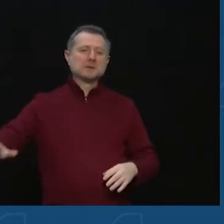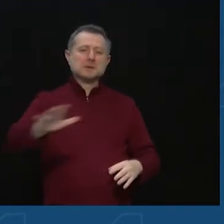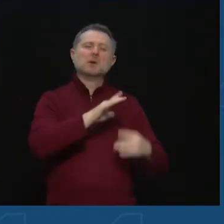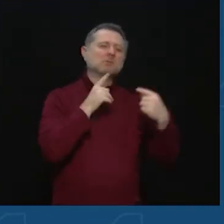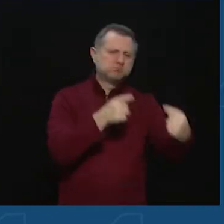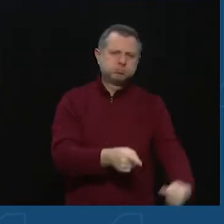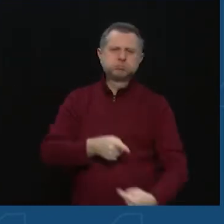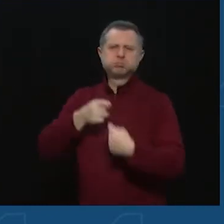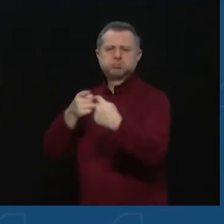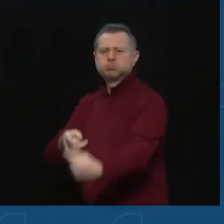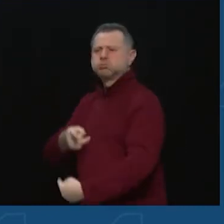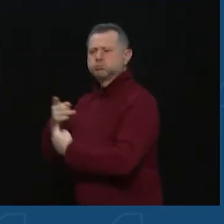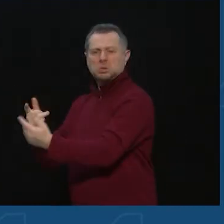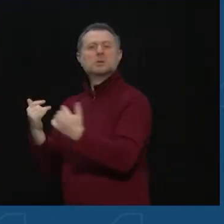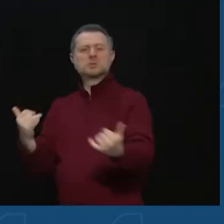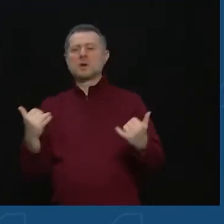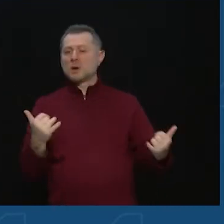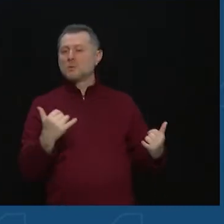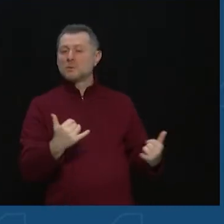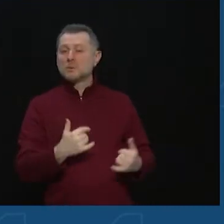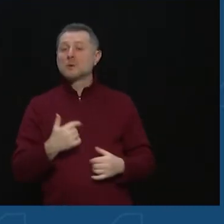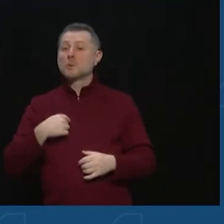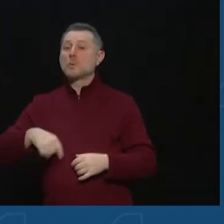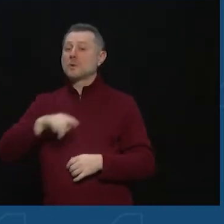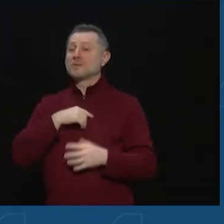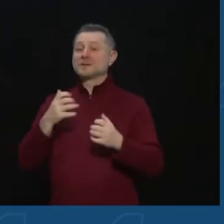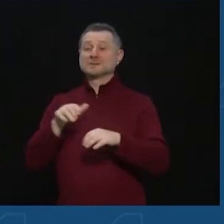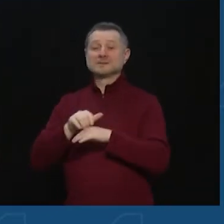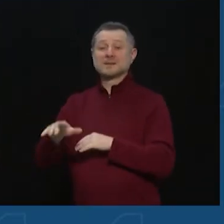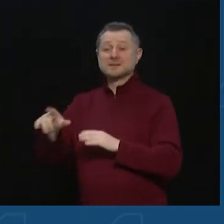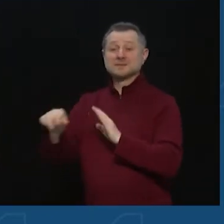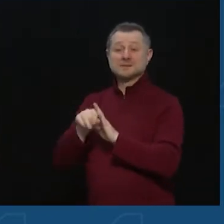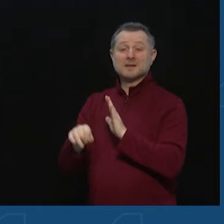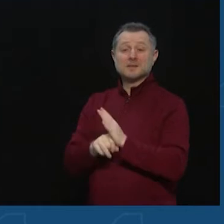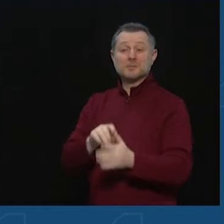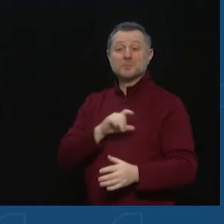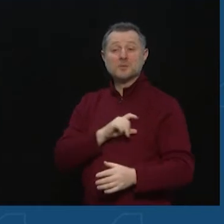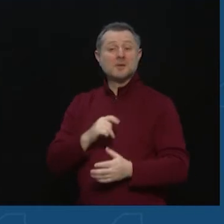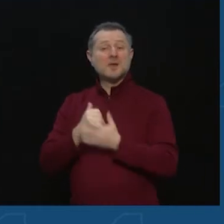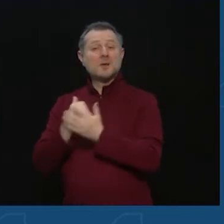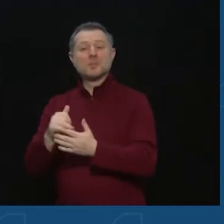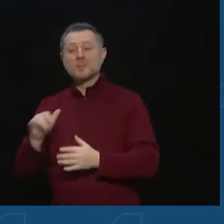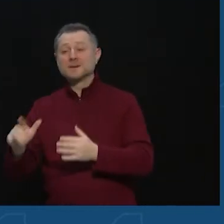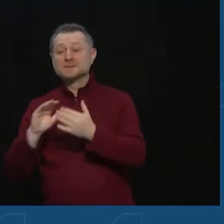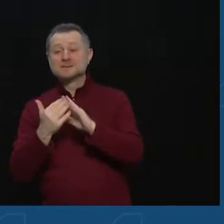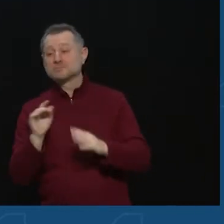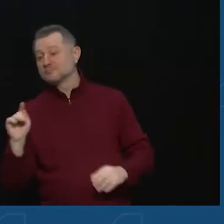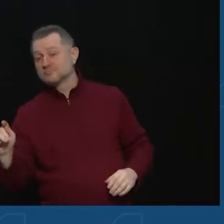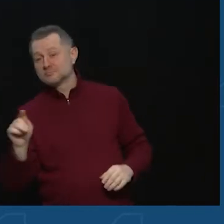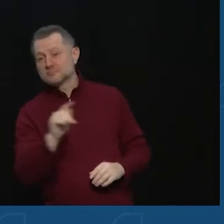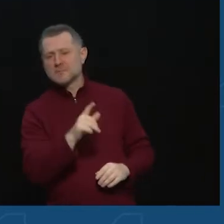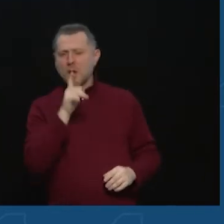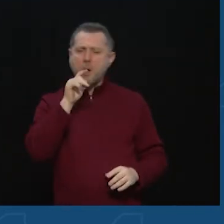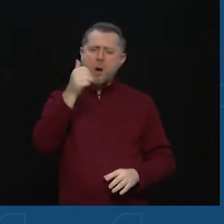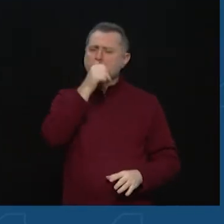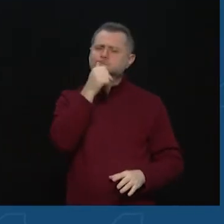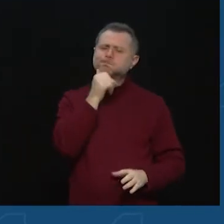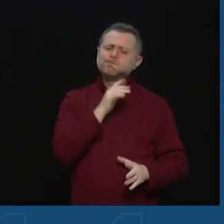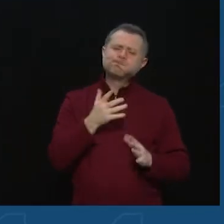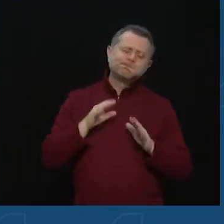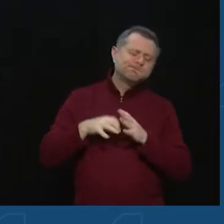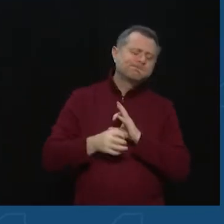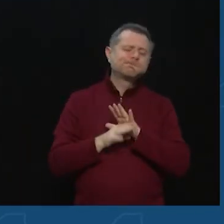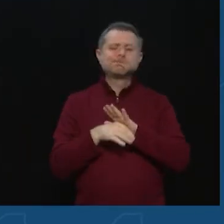And we've had to send in our state police to help out some of our cities. that are enduring a spike in crime.